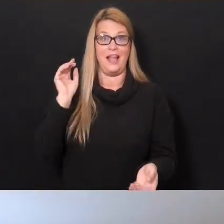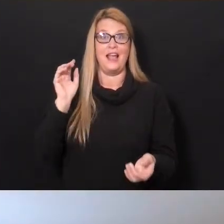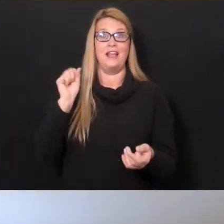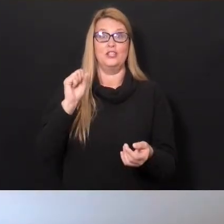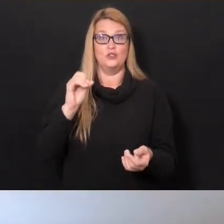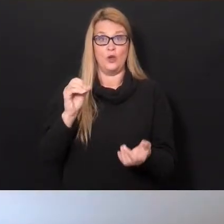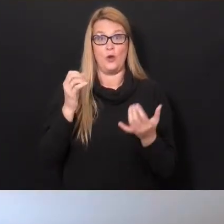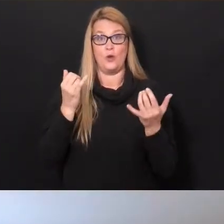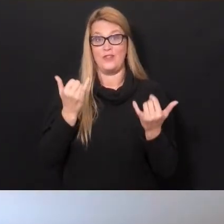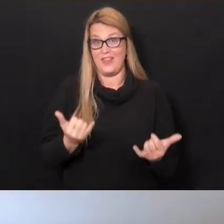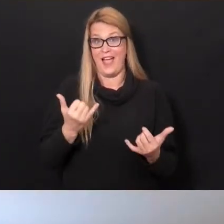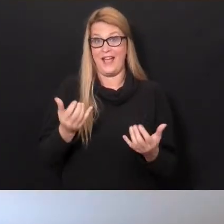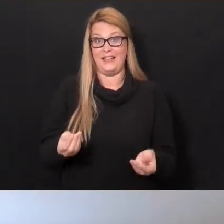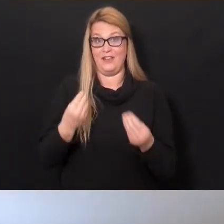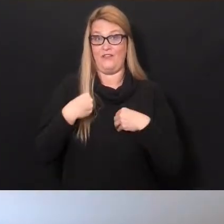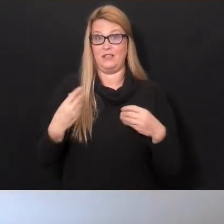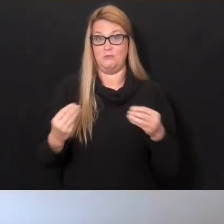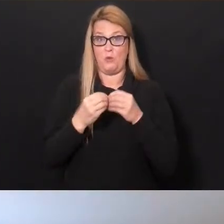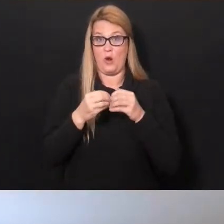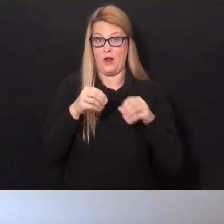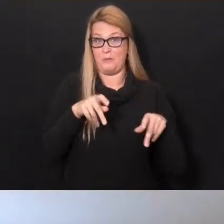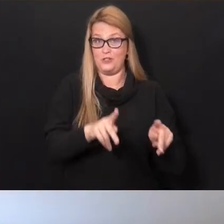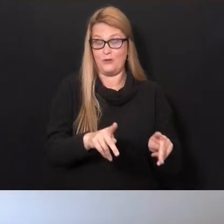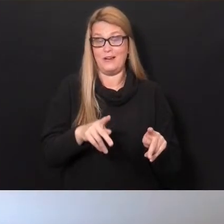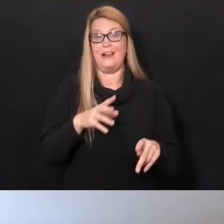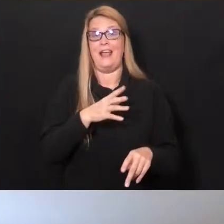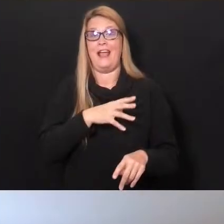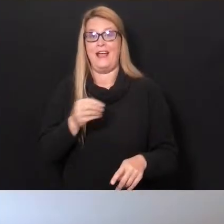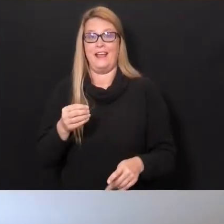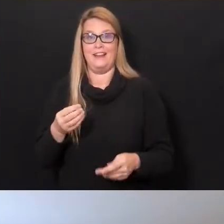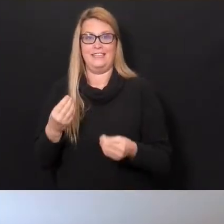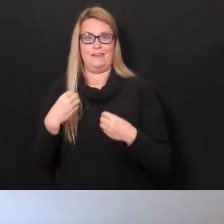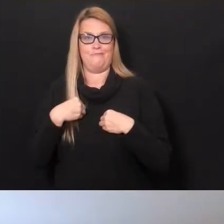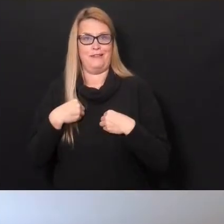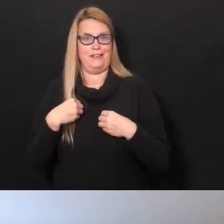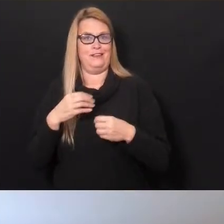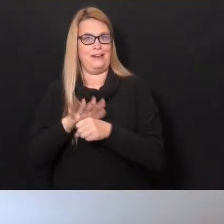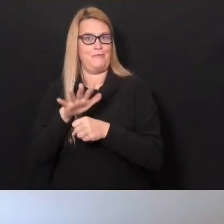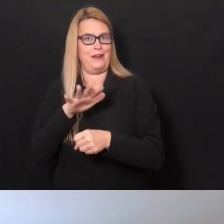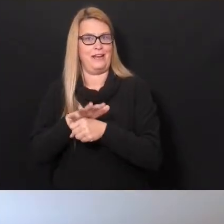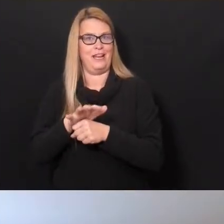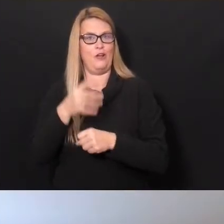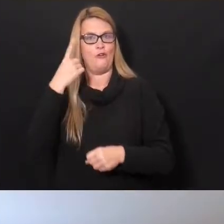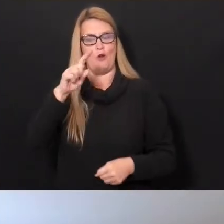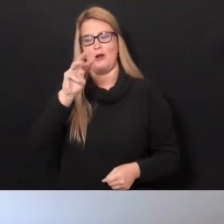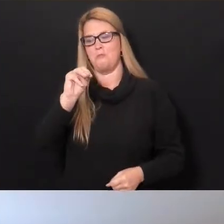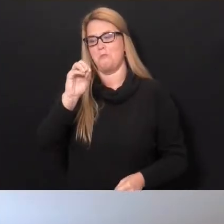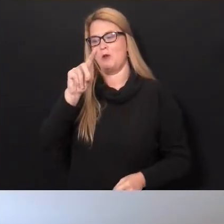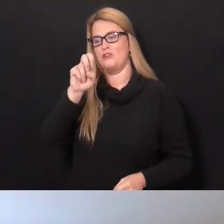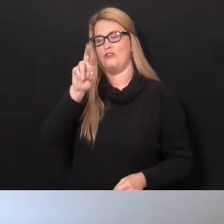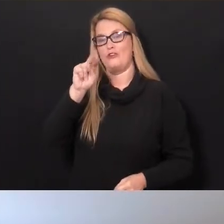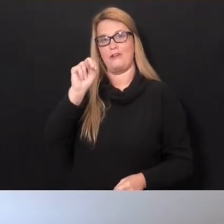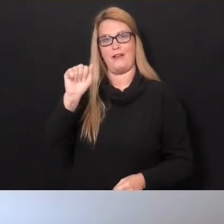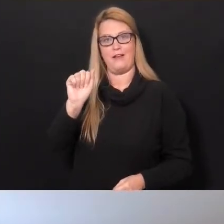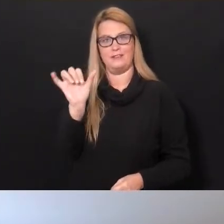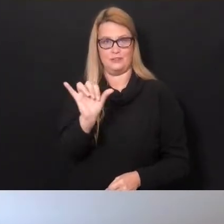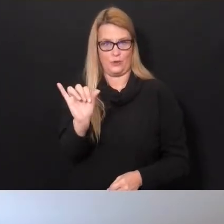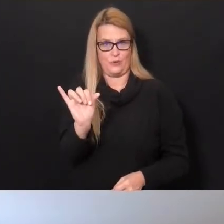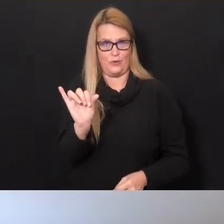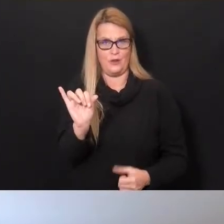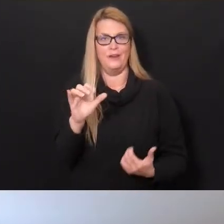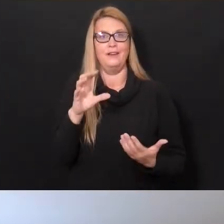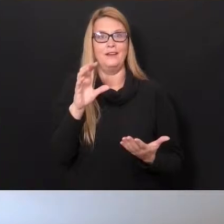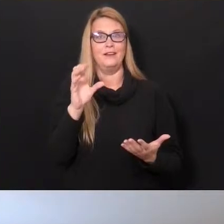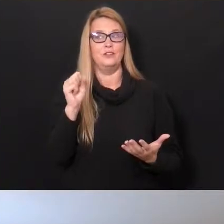that. In addition to that, it's given us the extra syringe we needed for the Moderna doses. And recently, in